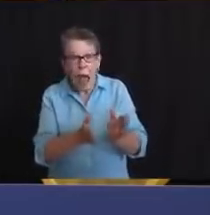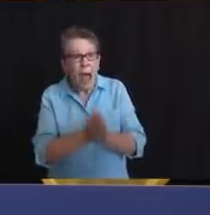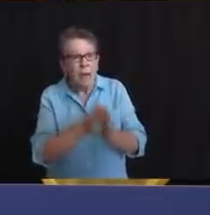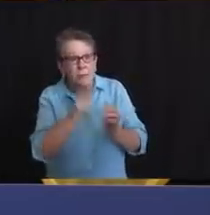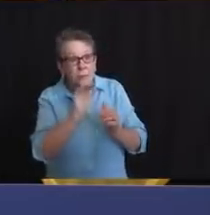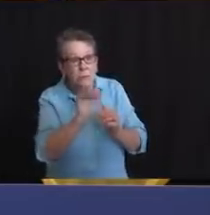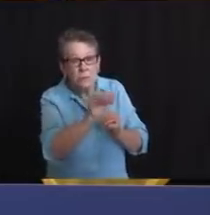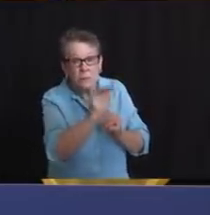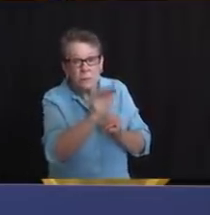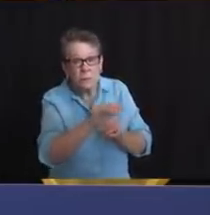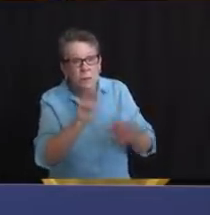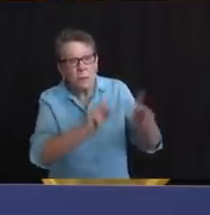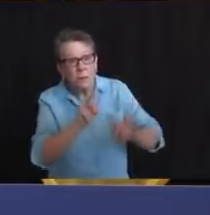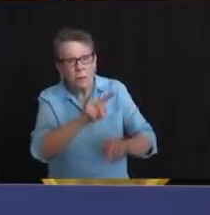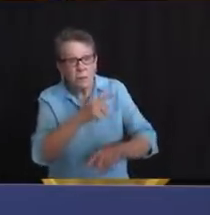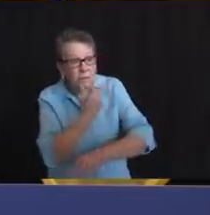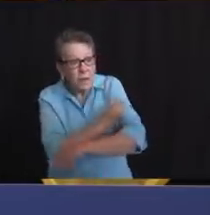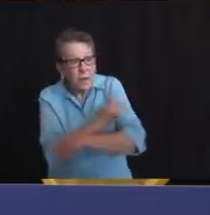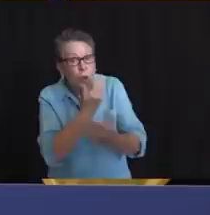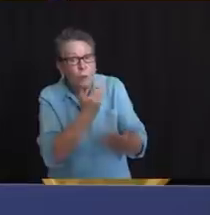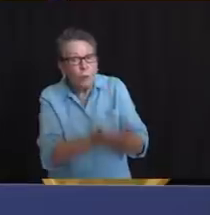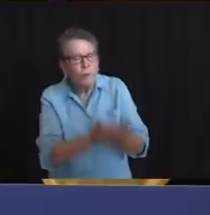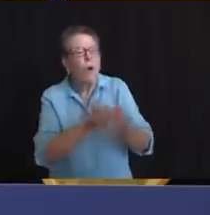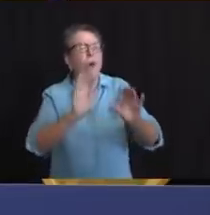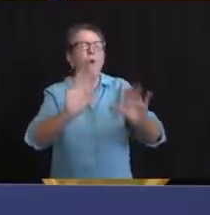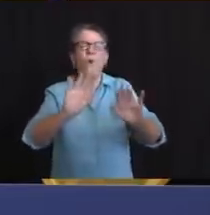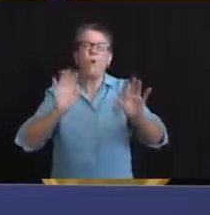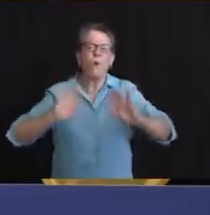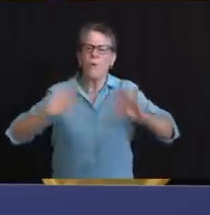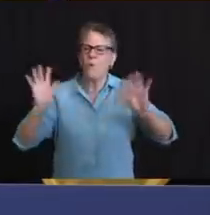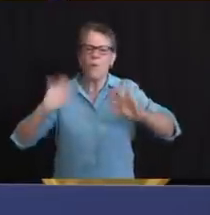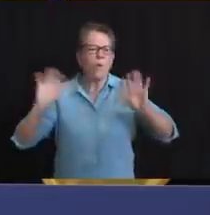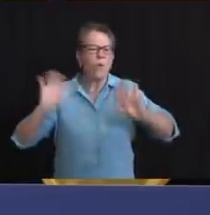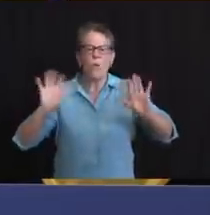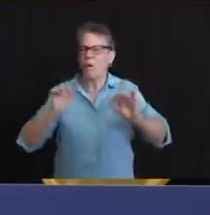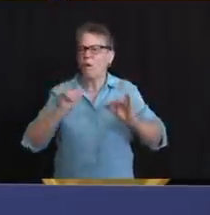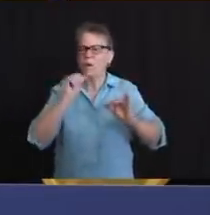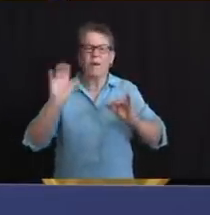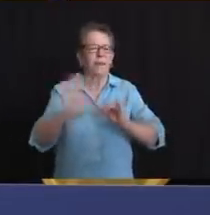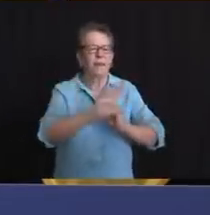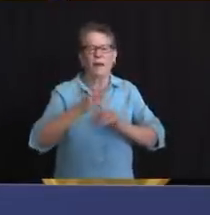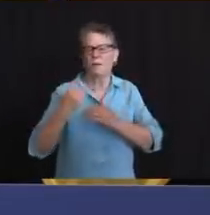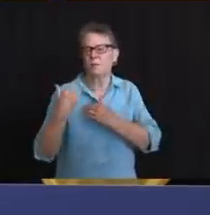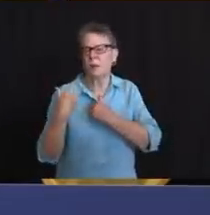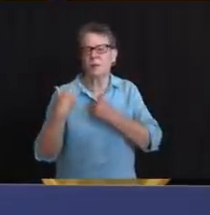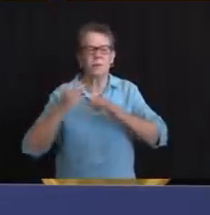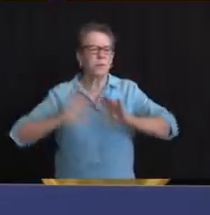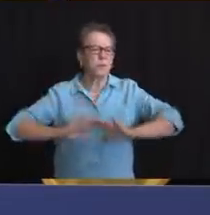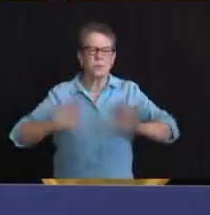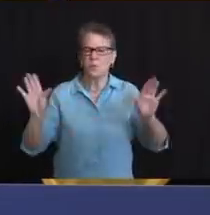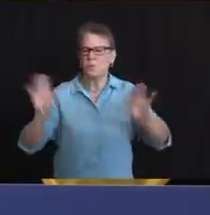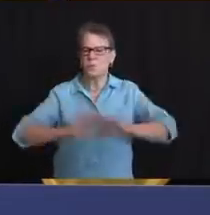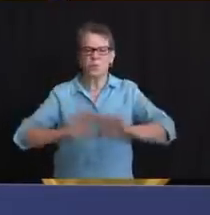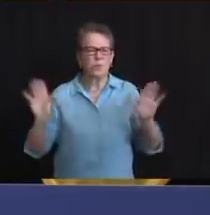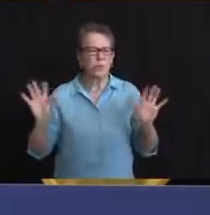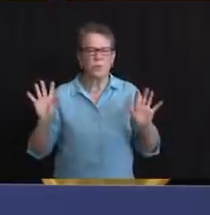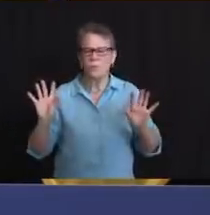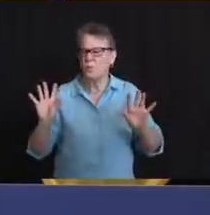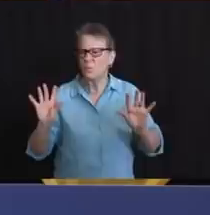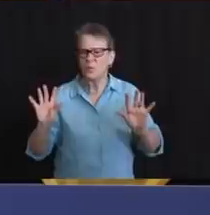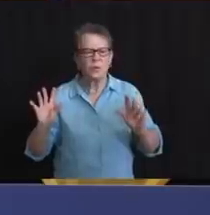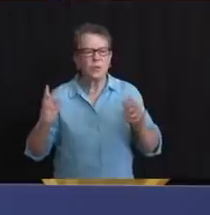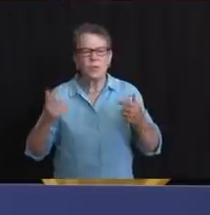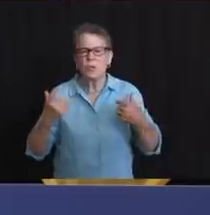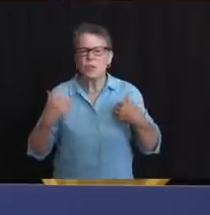It's just not right. So we're going to ask folks, as we have really from the get-go and many other different challenges in